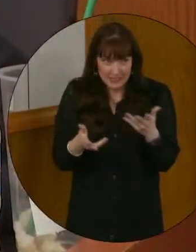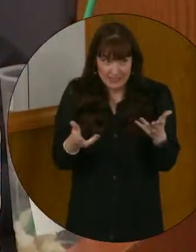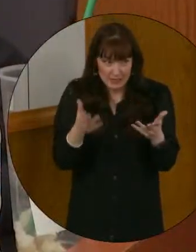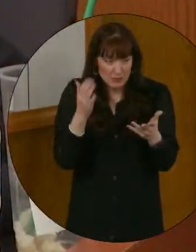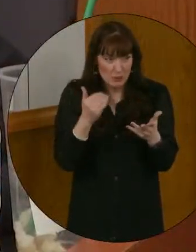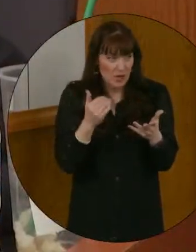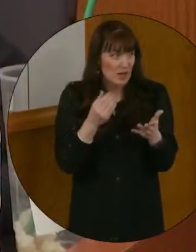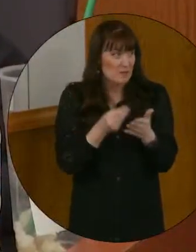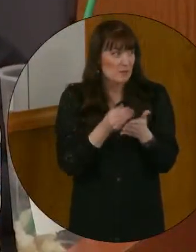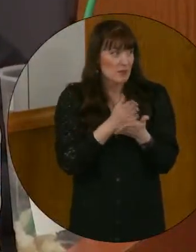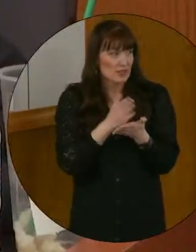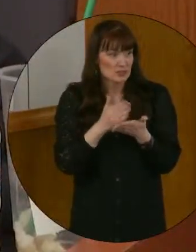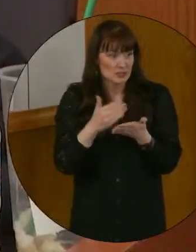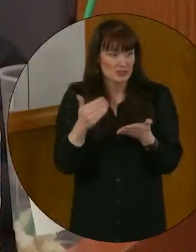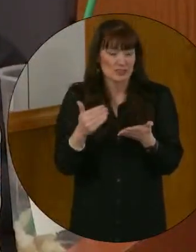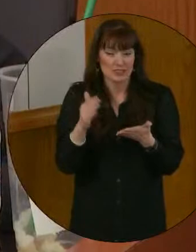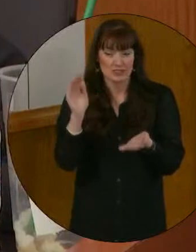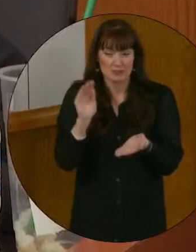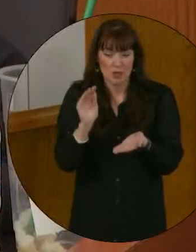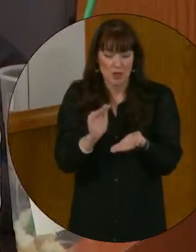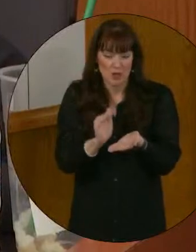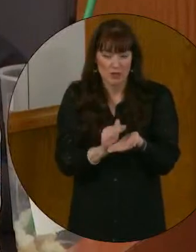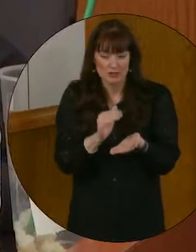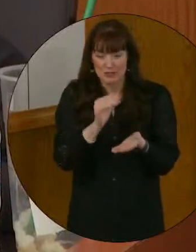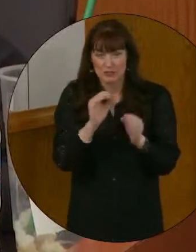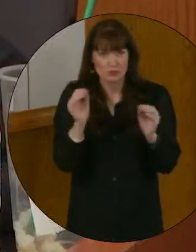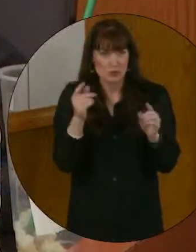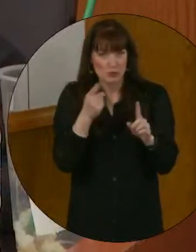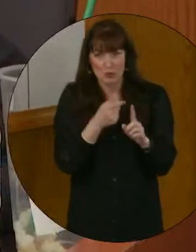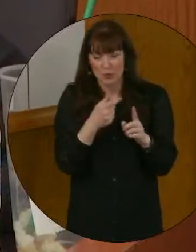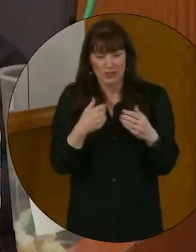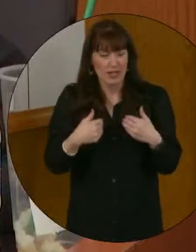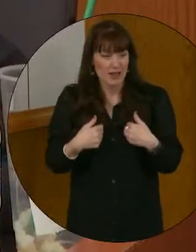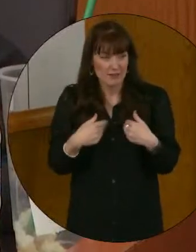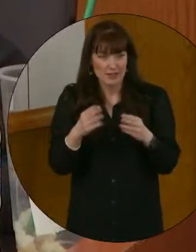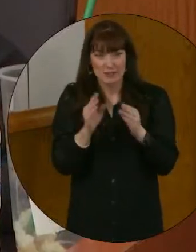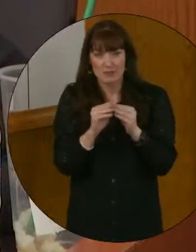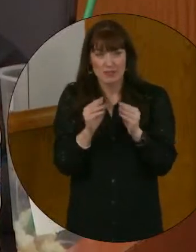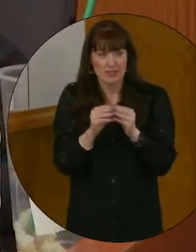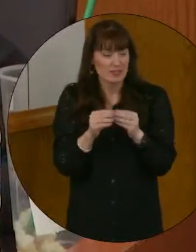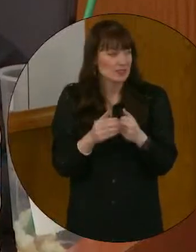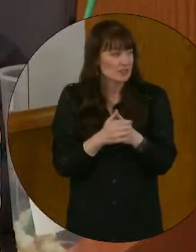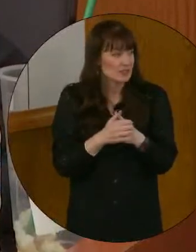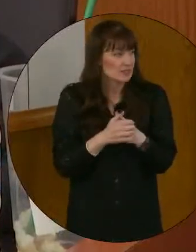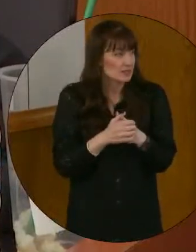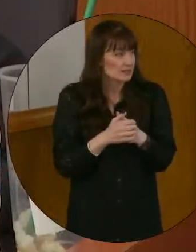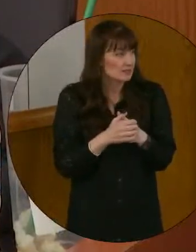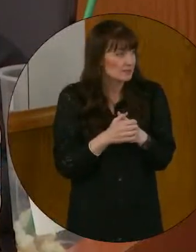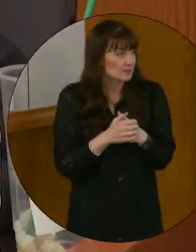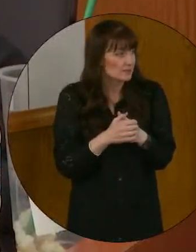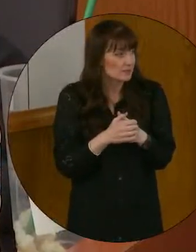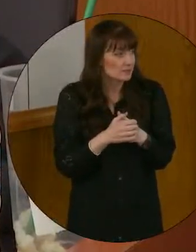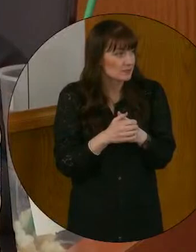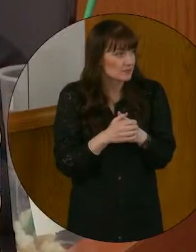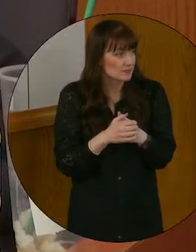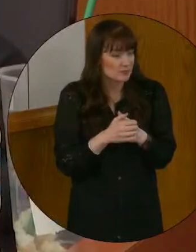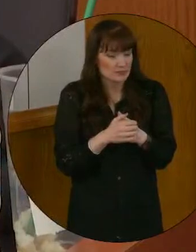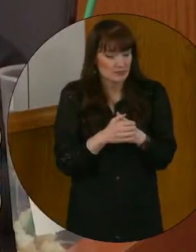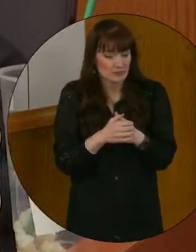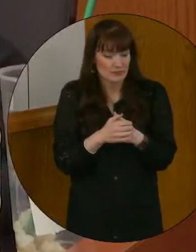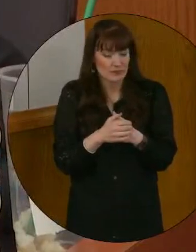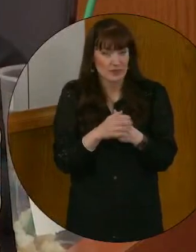because our budget's getting smaller and smaller. And so there's really no point in having it. And I think what basically alludes to is that